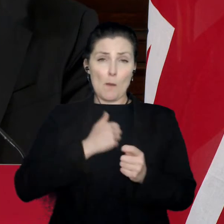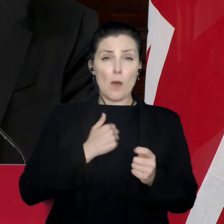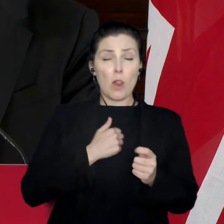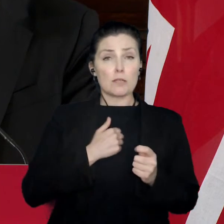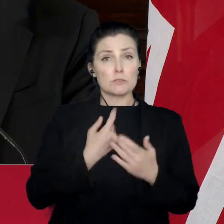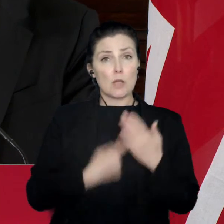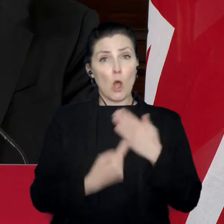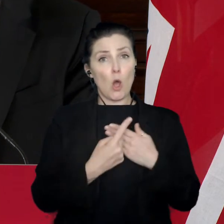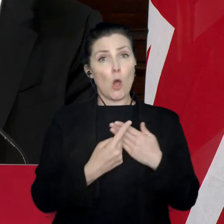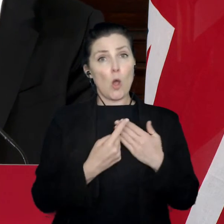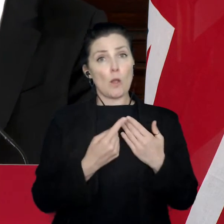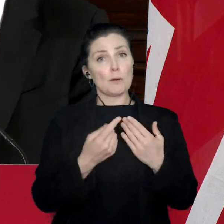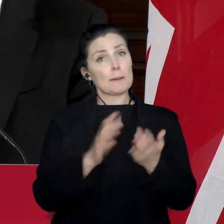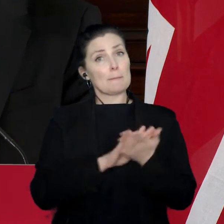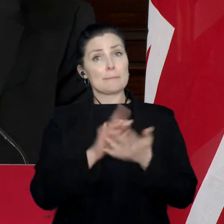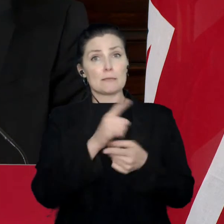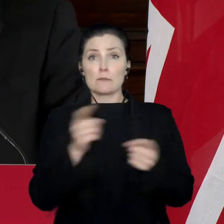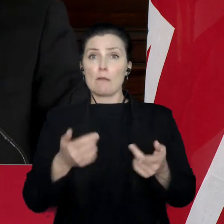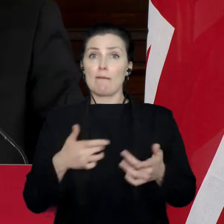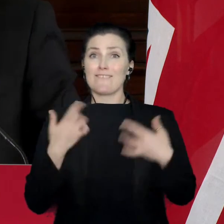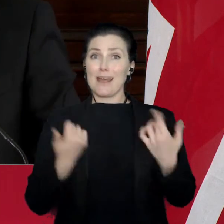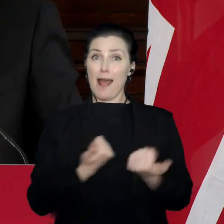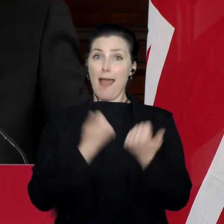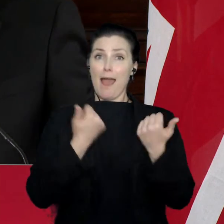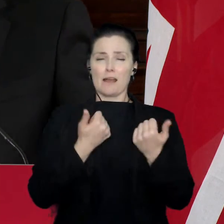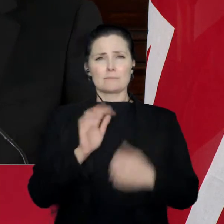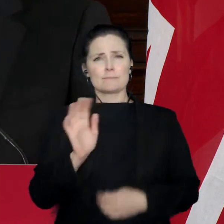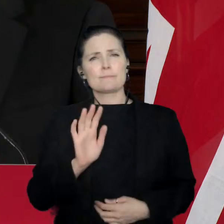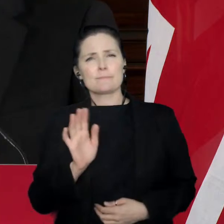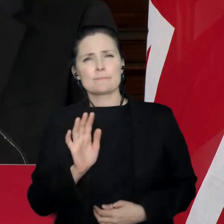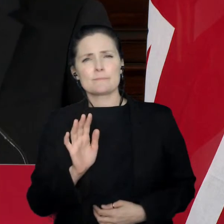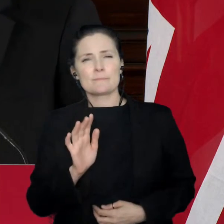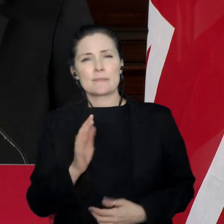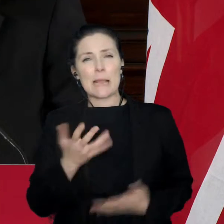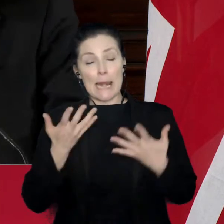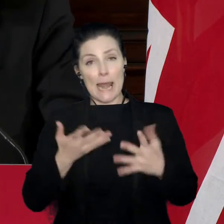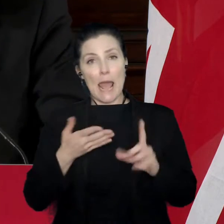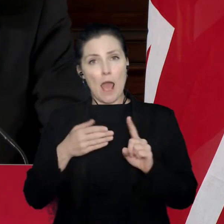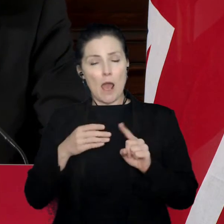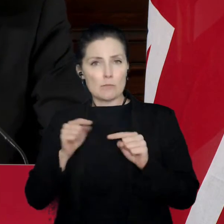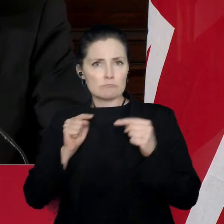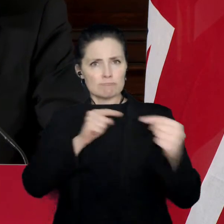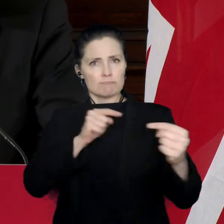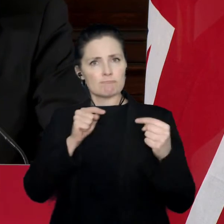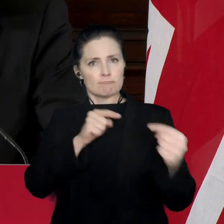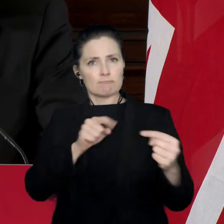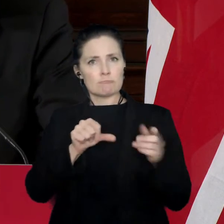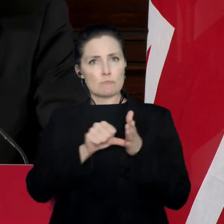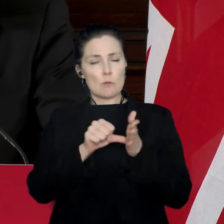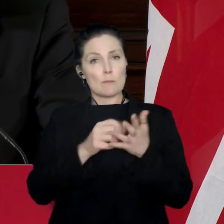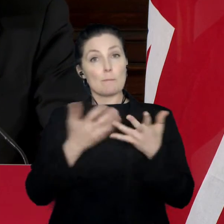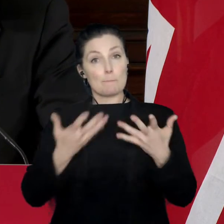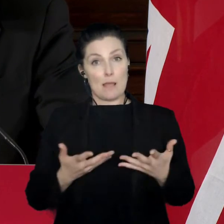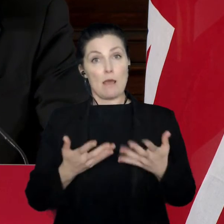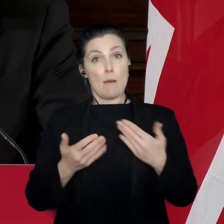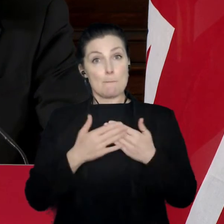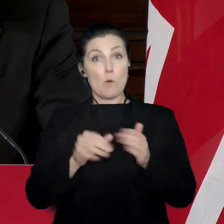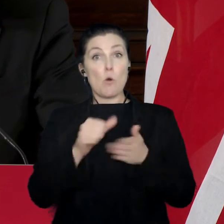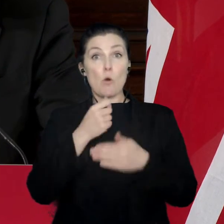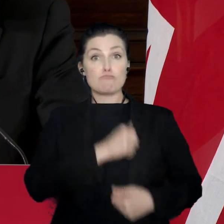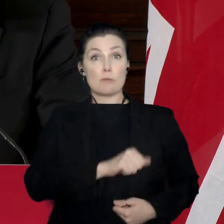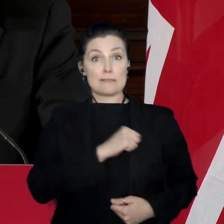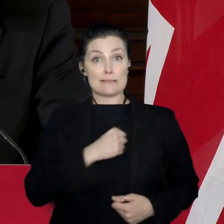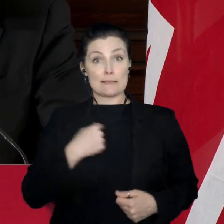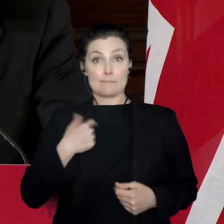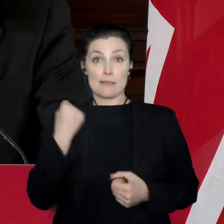But just as I promised to take this issue head on, today I make you a number of further promises. Firstly, that